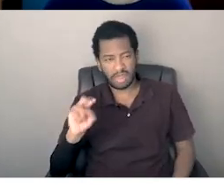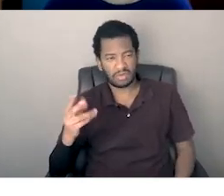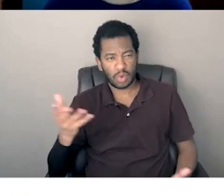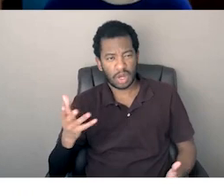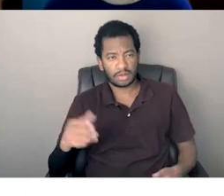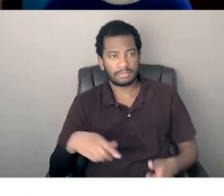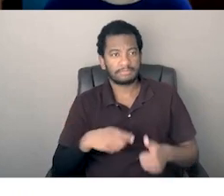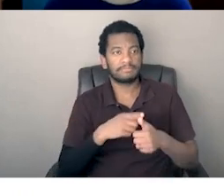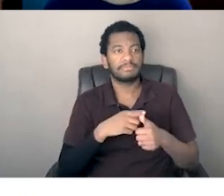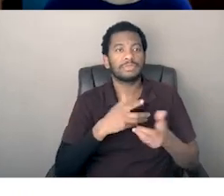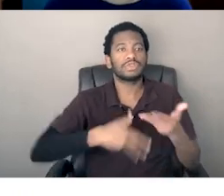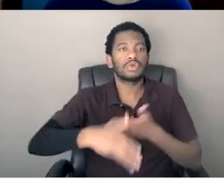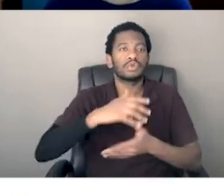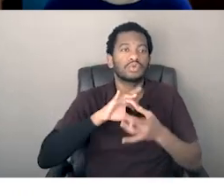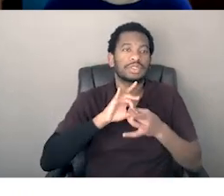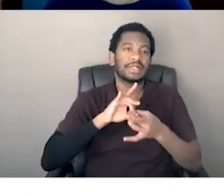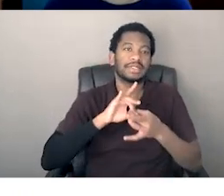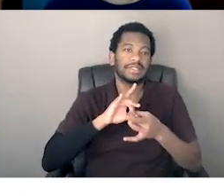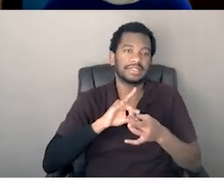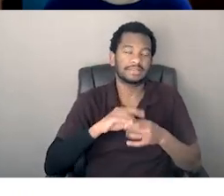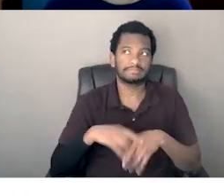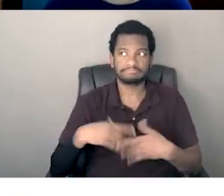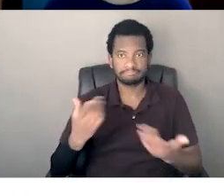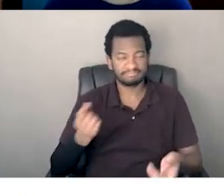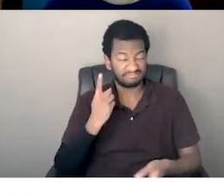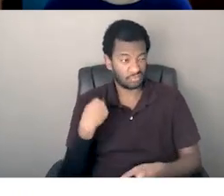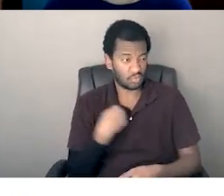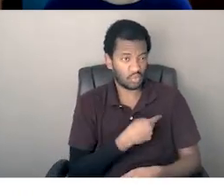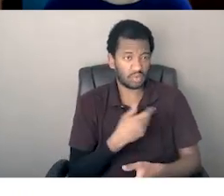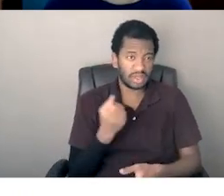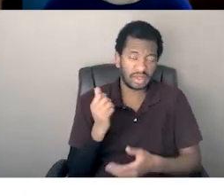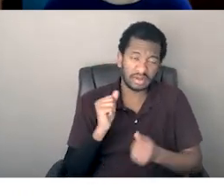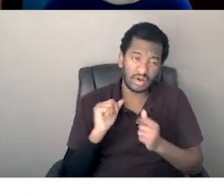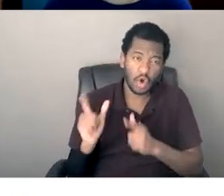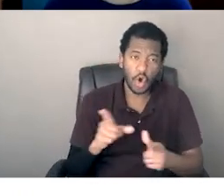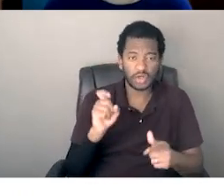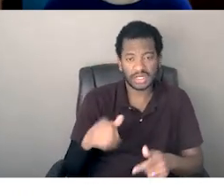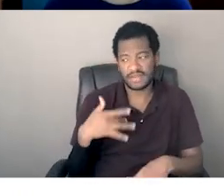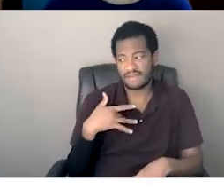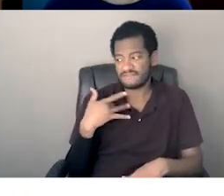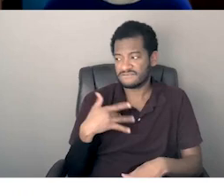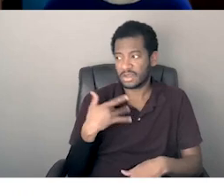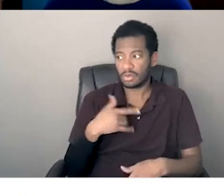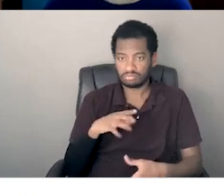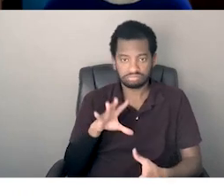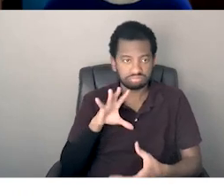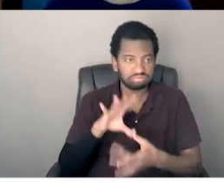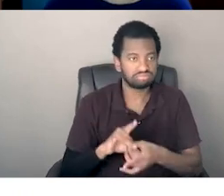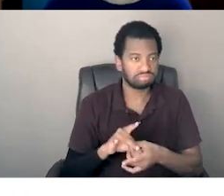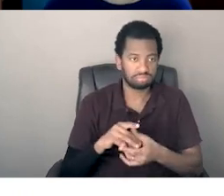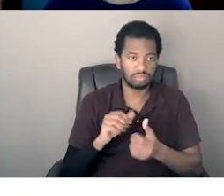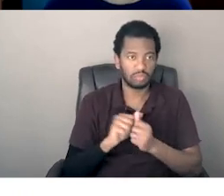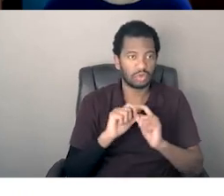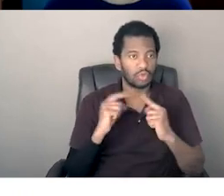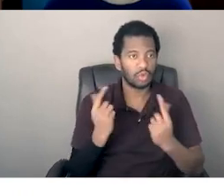Social connectedness. We all need to feel like we belong. We are individually